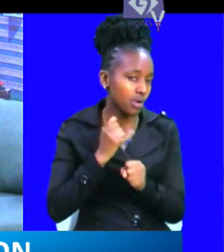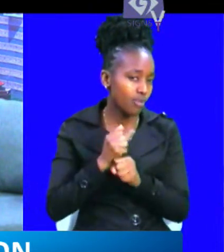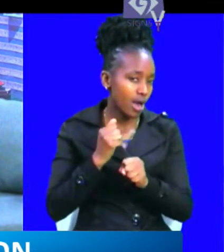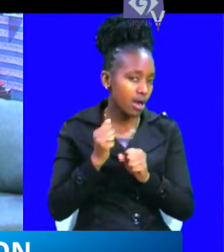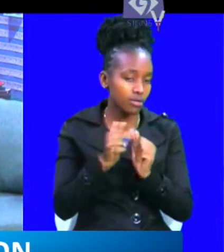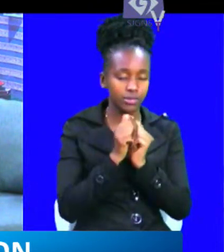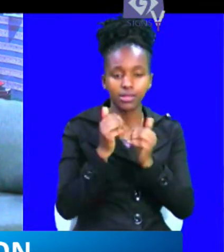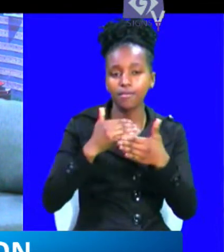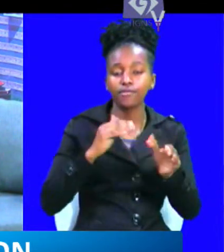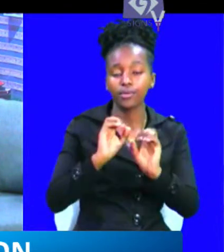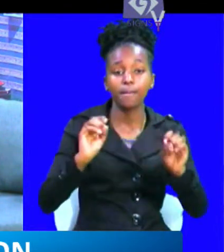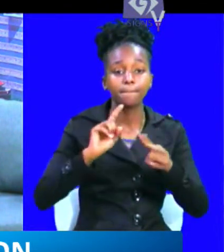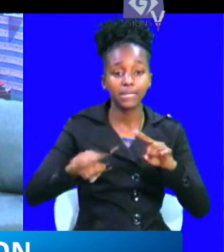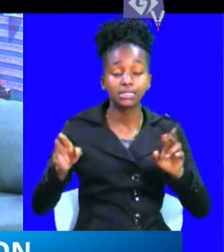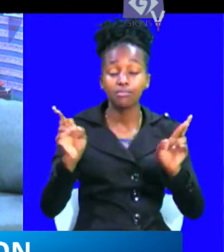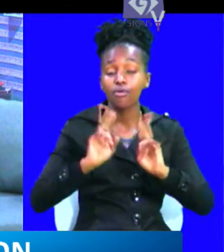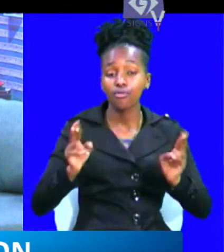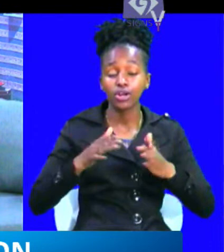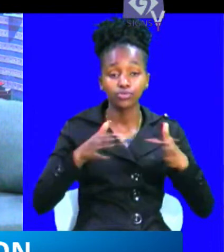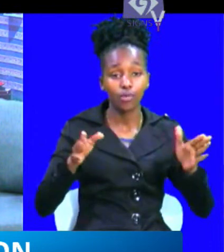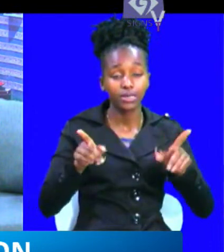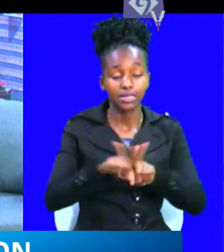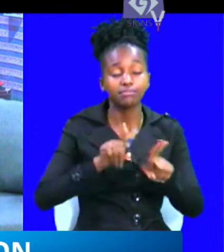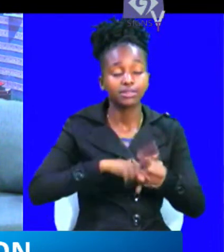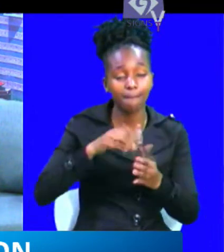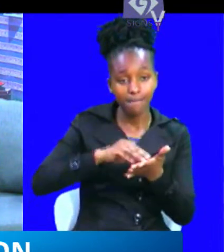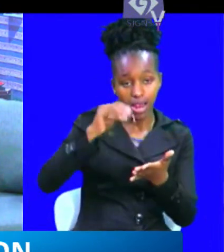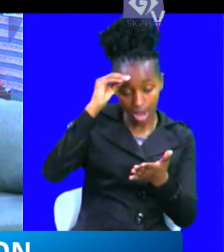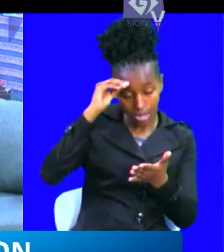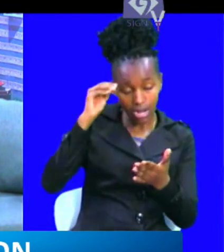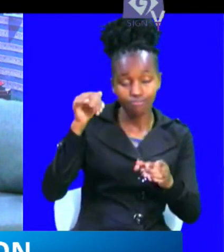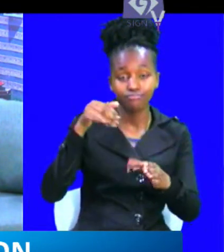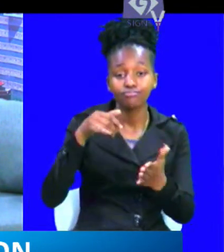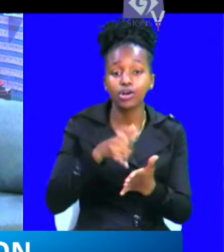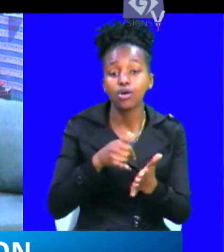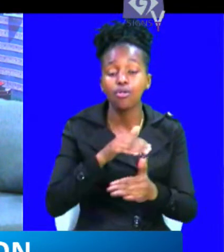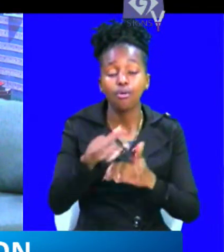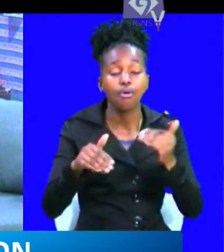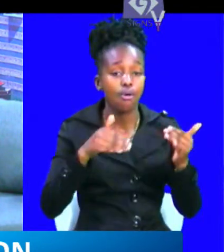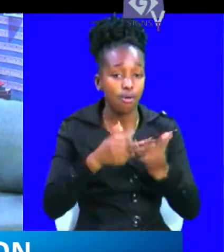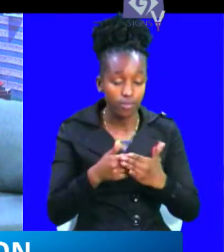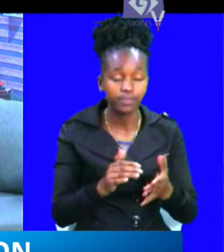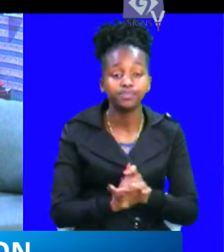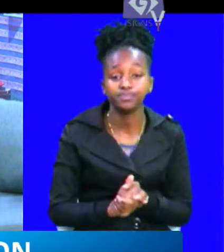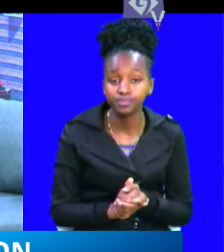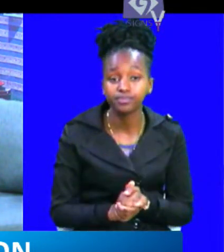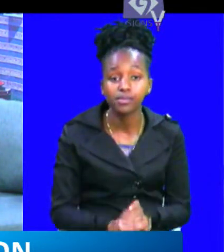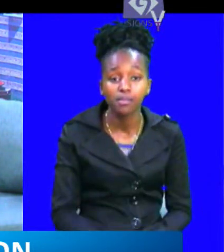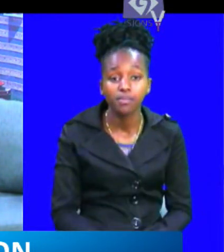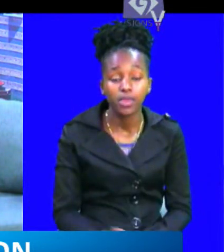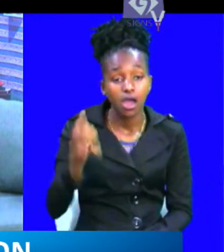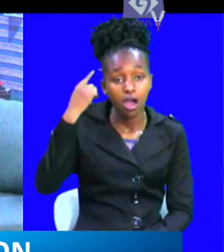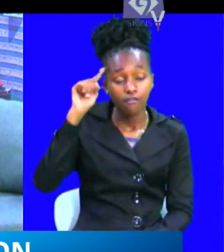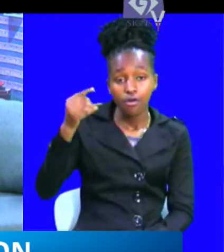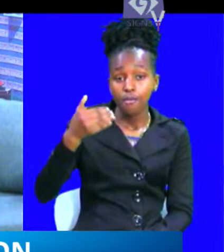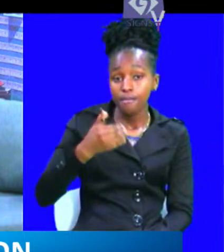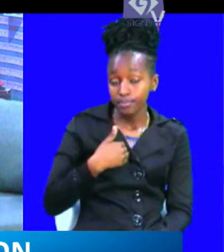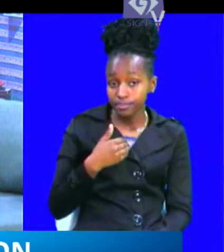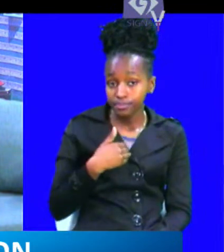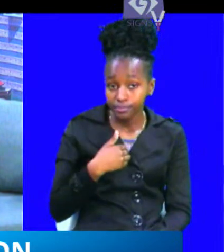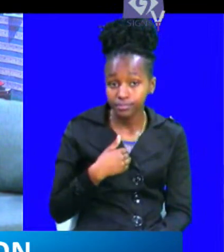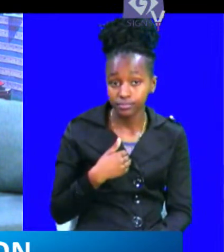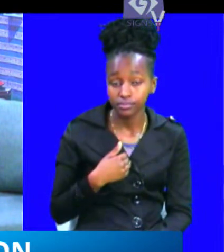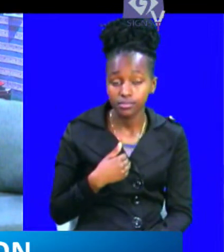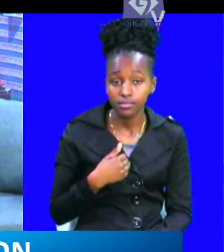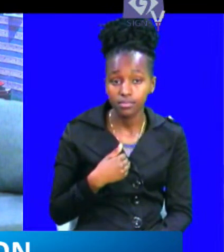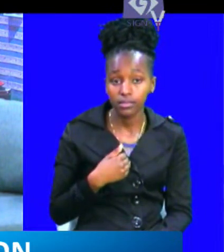but you are open to learning how to work with the community? For me, when it comes